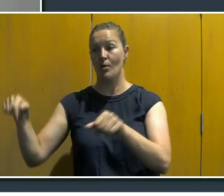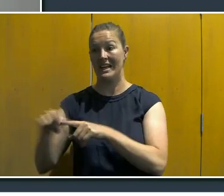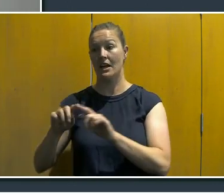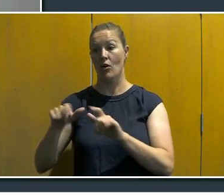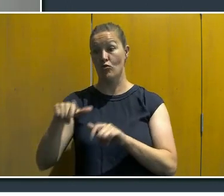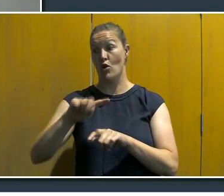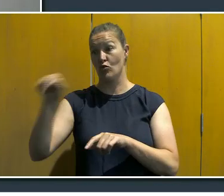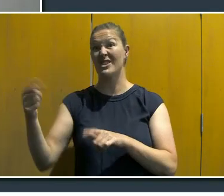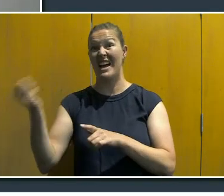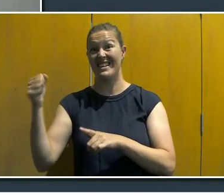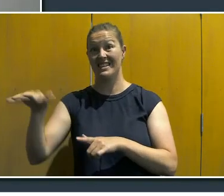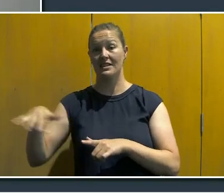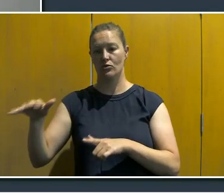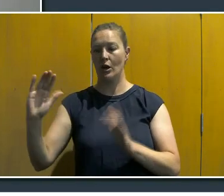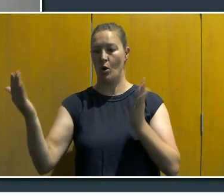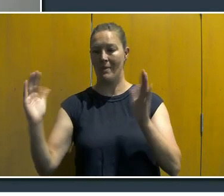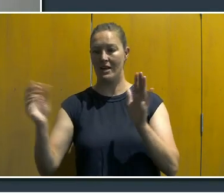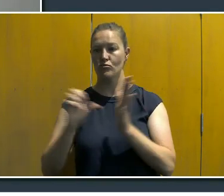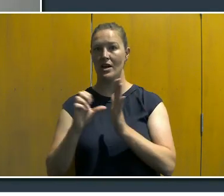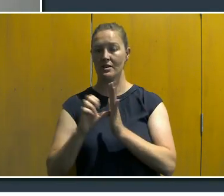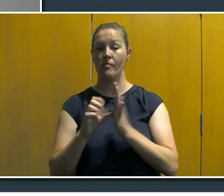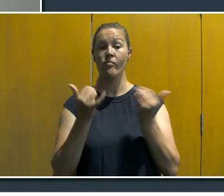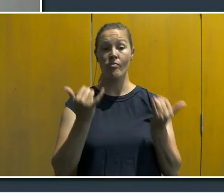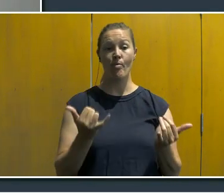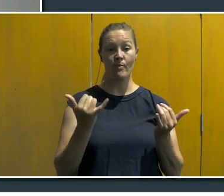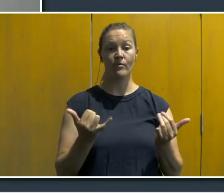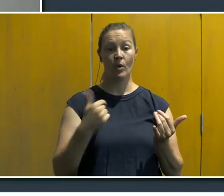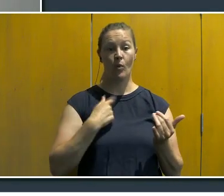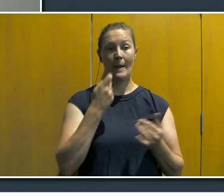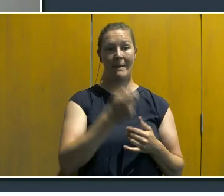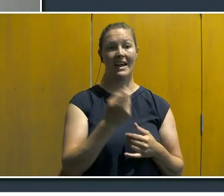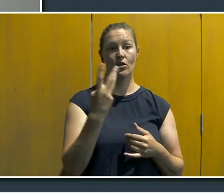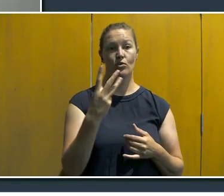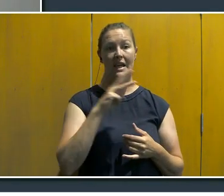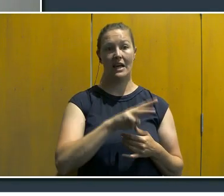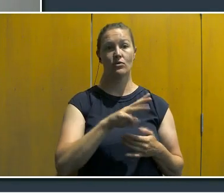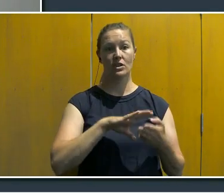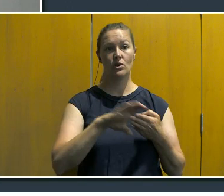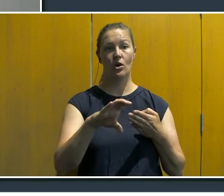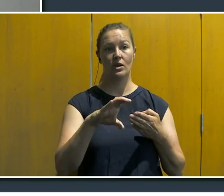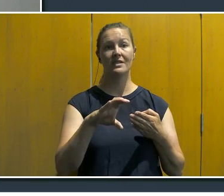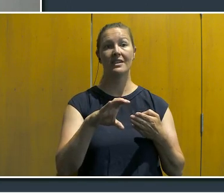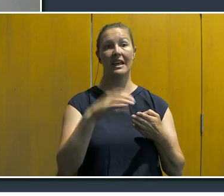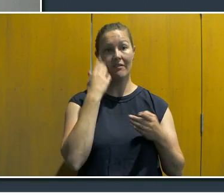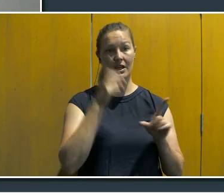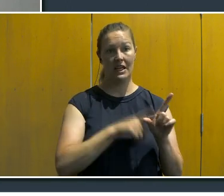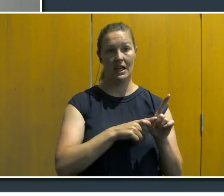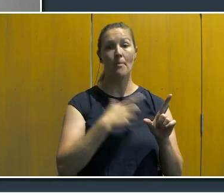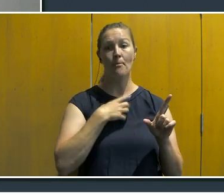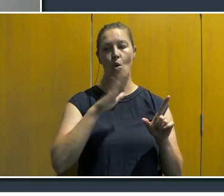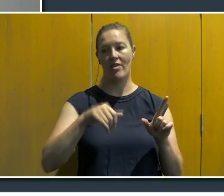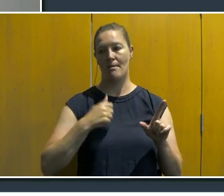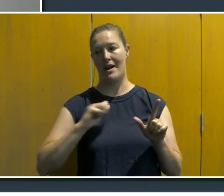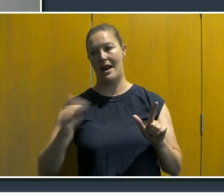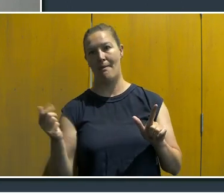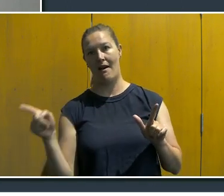Currently, in this current year, we are paying $300 a year more than my